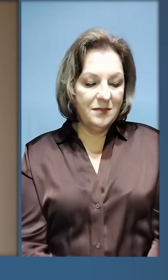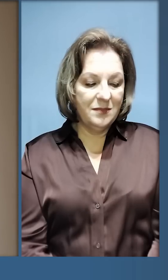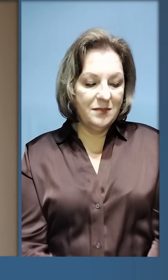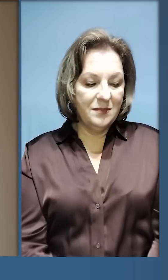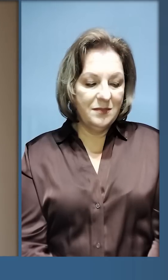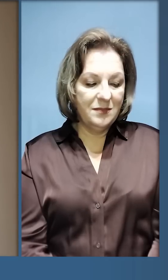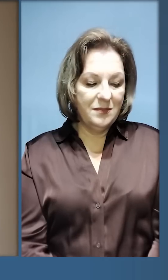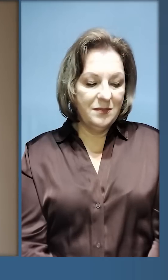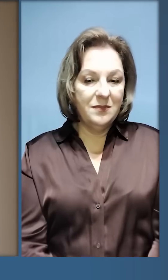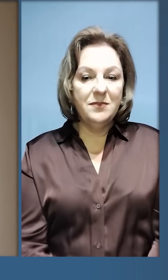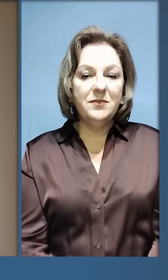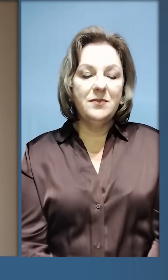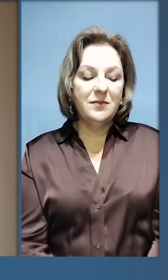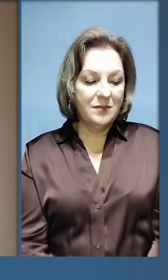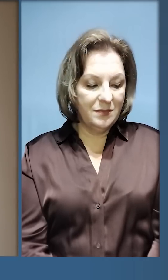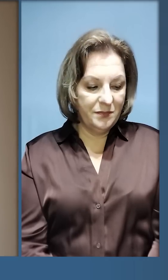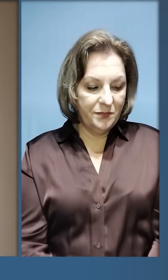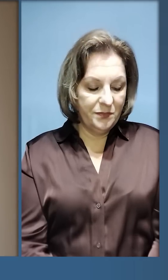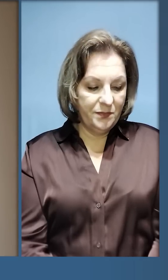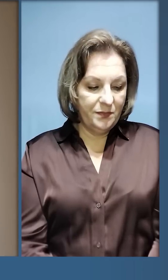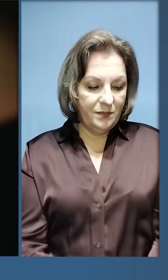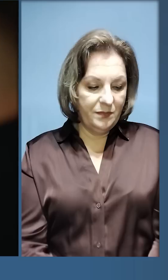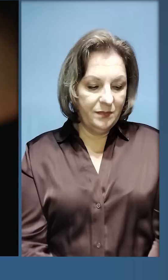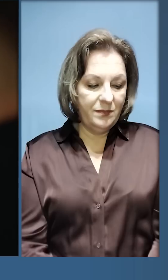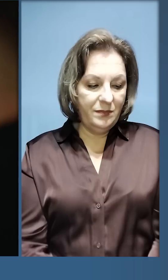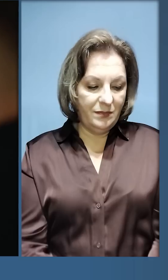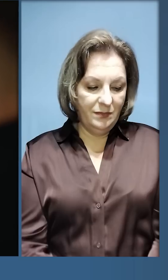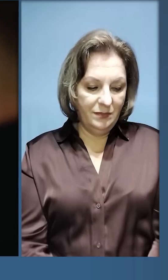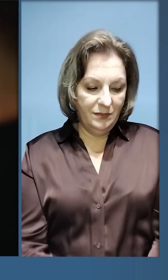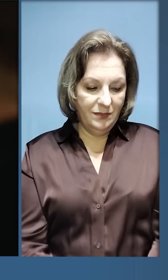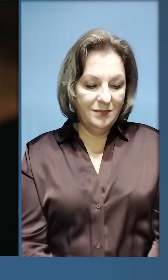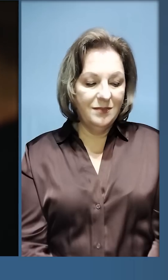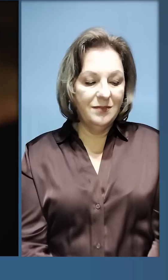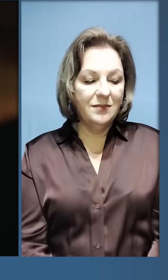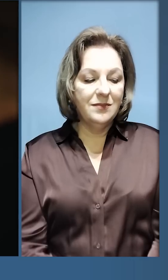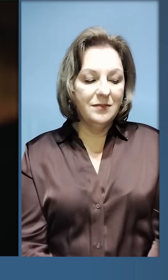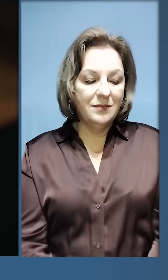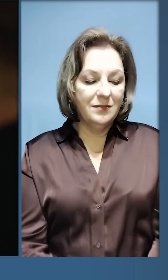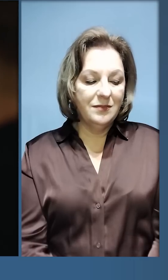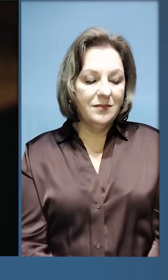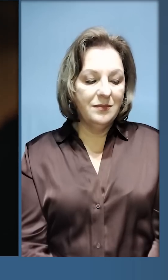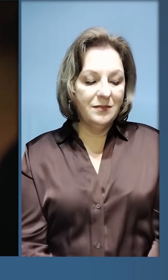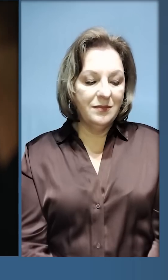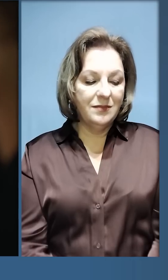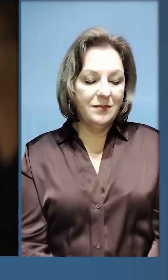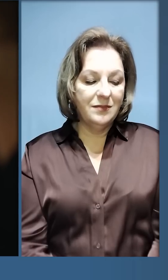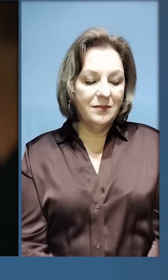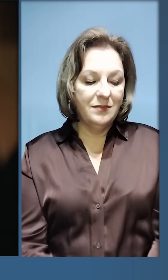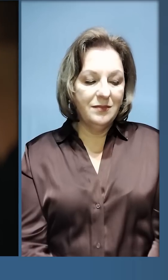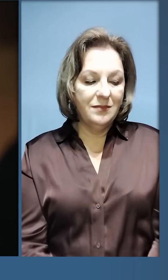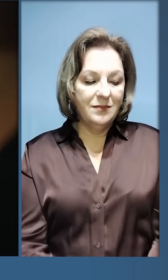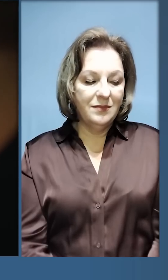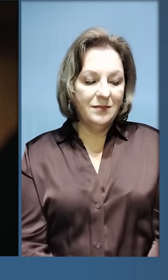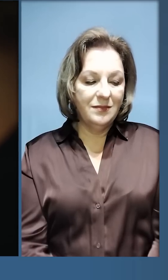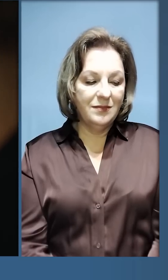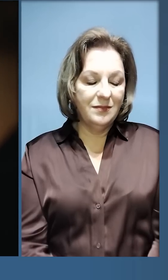no, do you see the news? It's not a simple job. Yeah, that's a dumb question. Yeah. If somebody says, oh, you're a comic. Well, thank you. One day you're